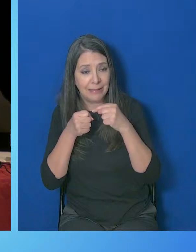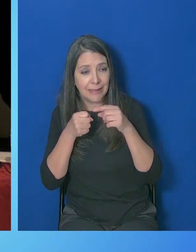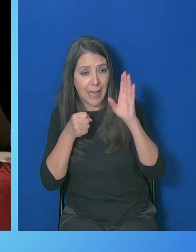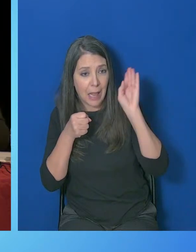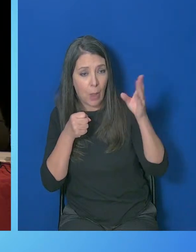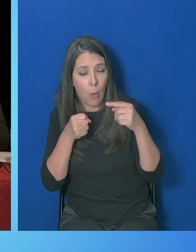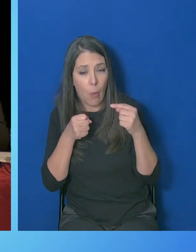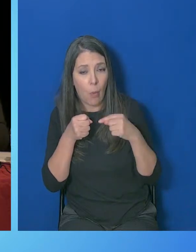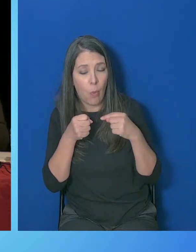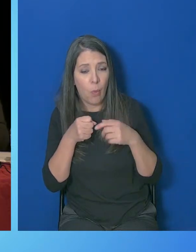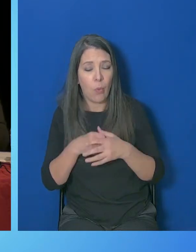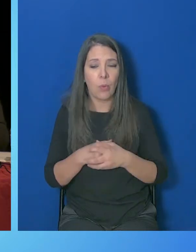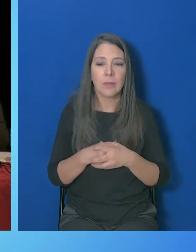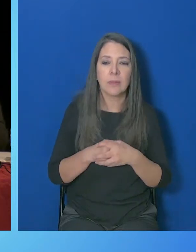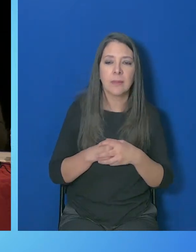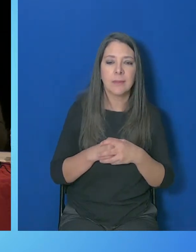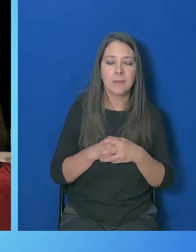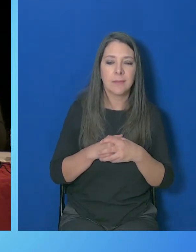Hello?